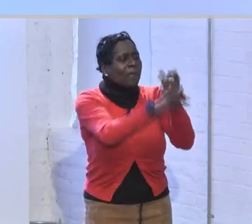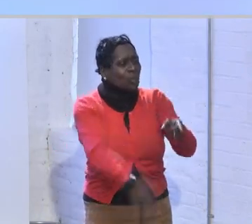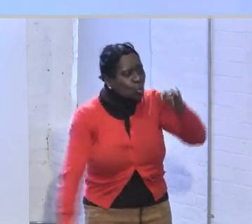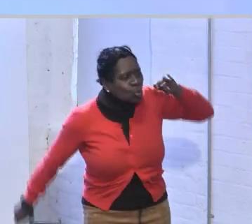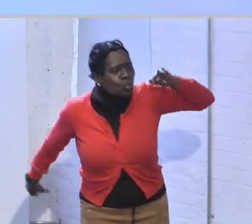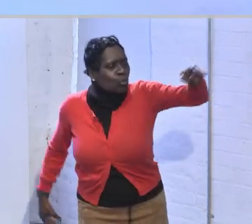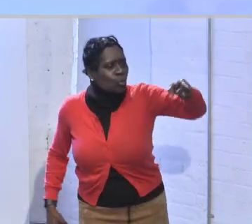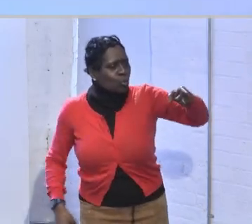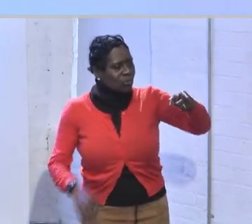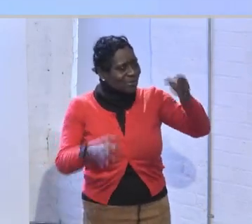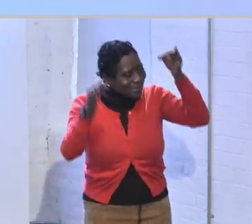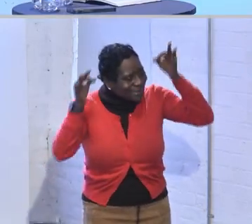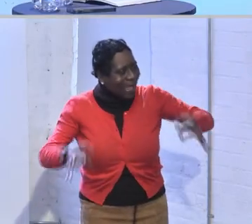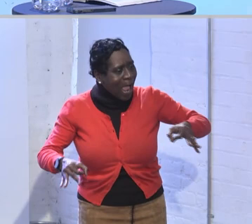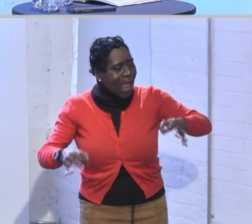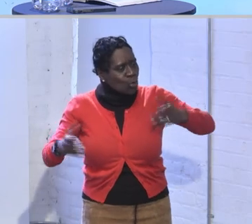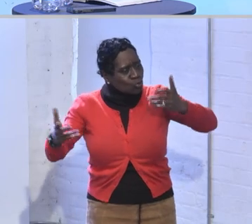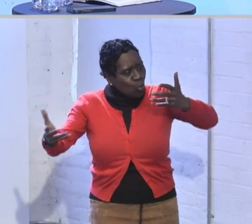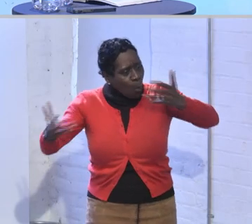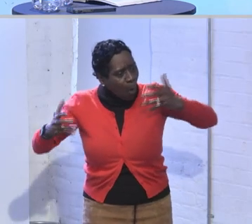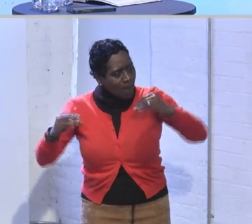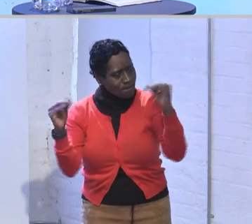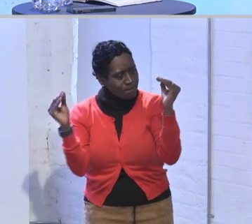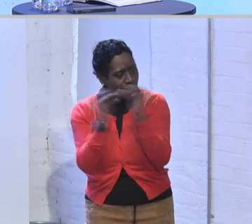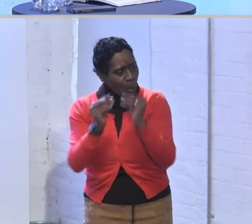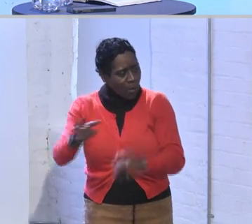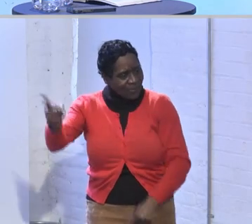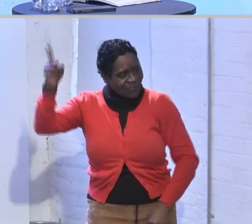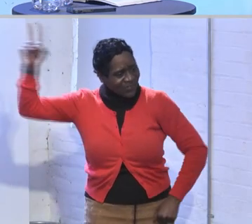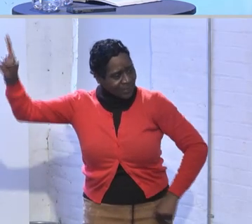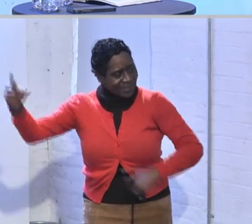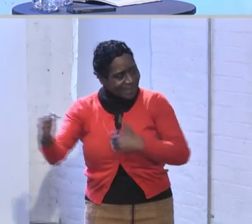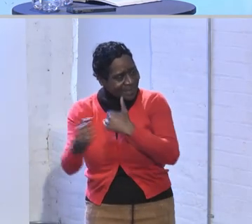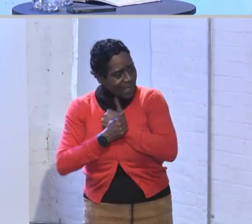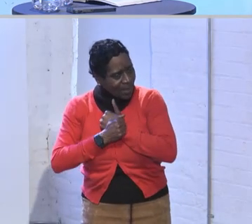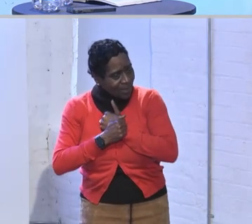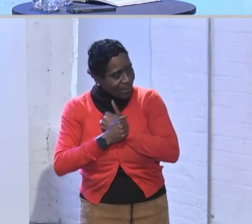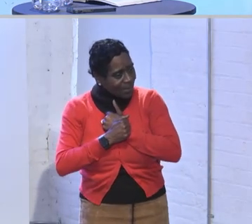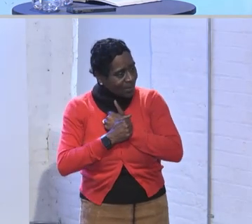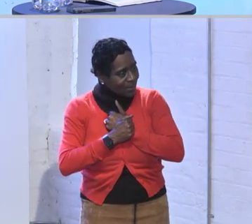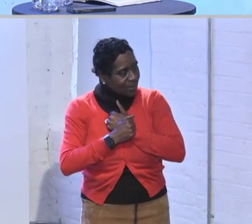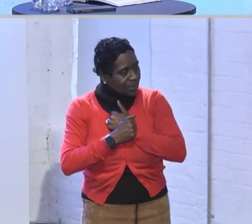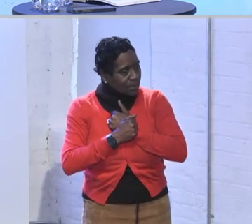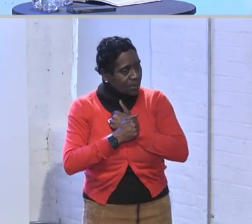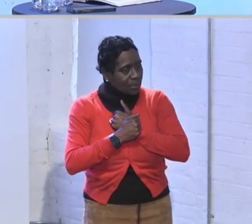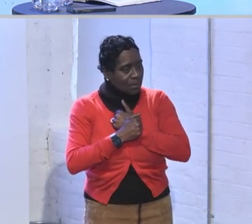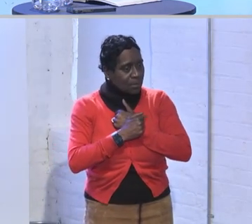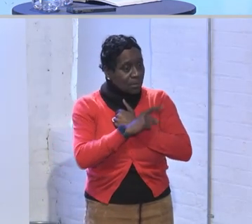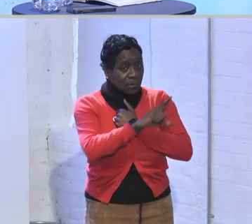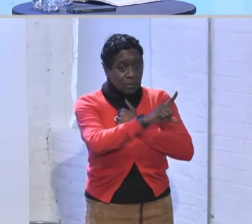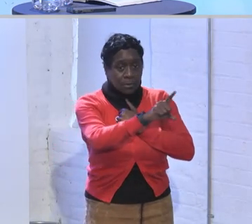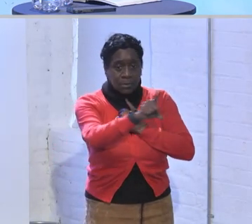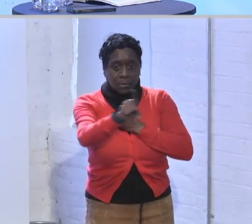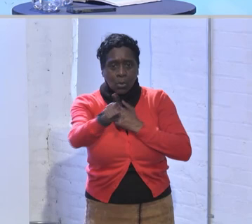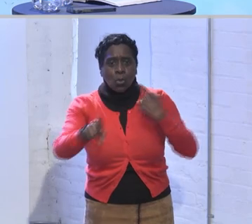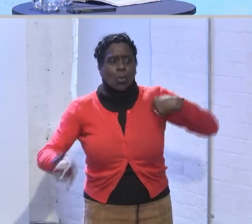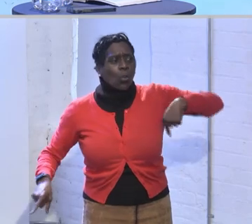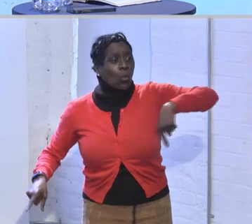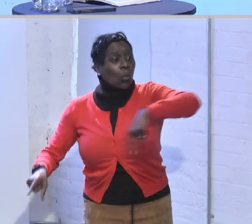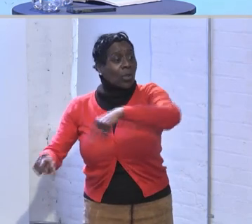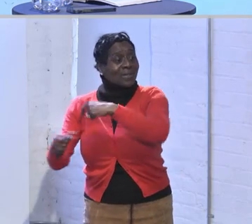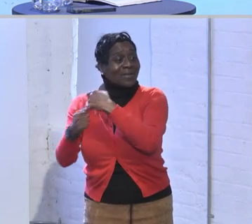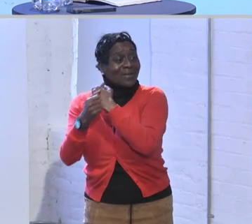you to grow in your love for God? Fill your life with that. Because we are to love